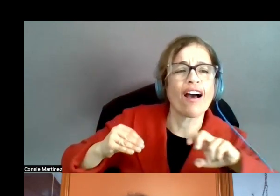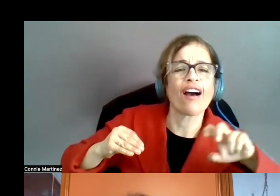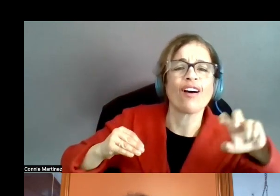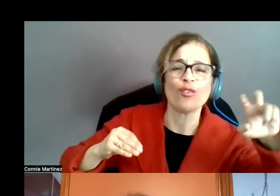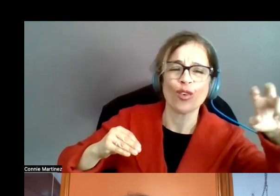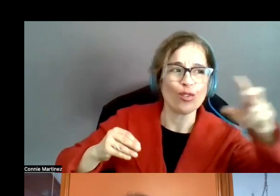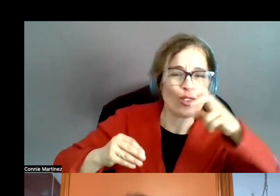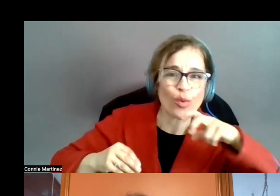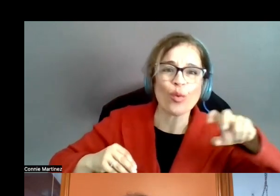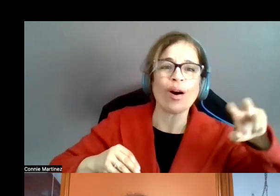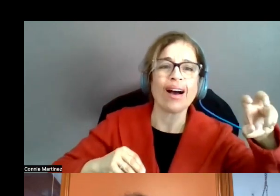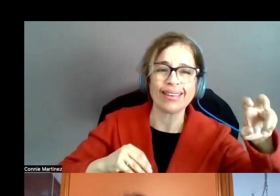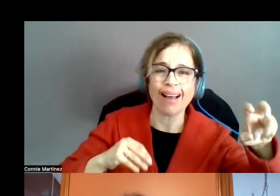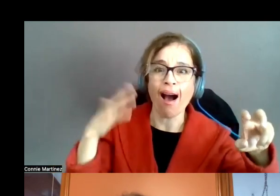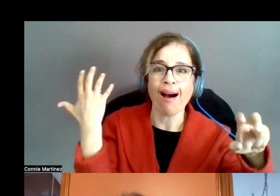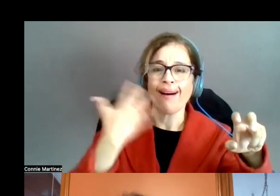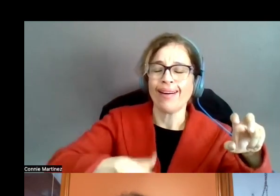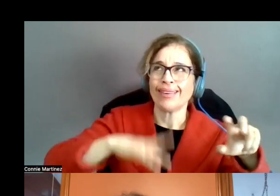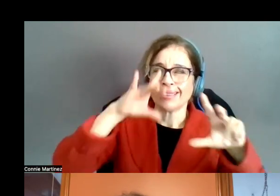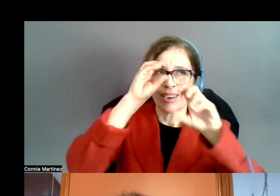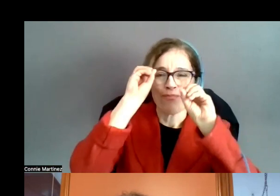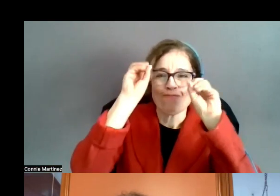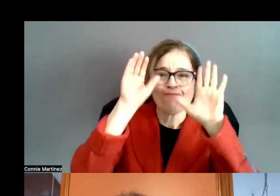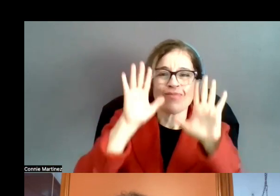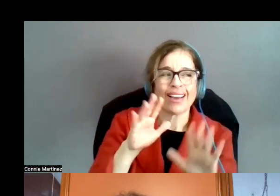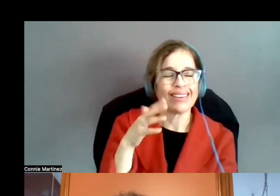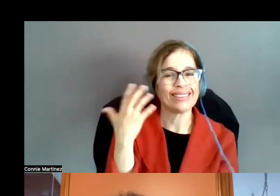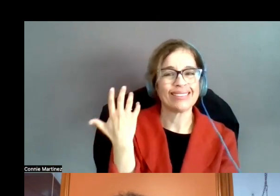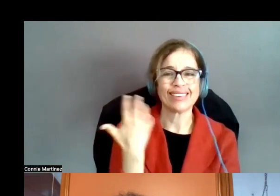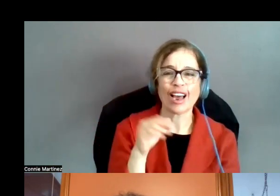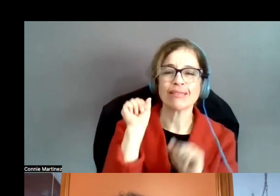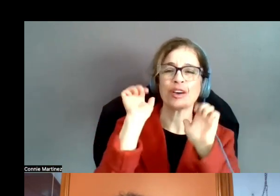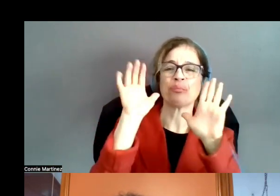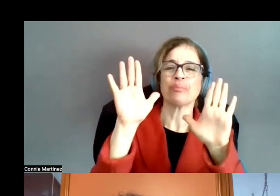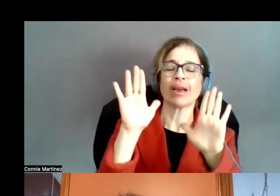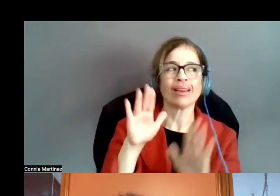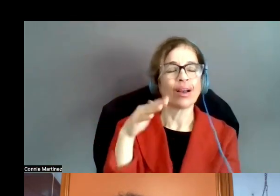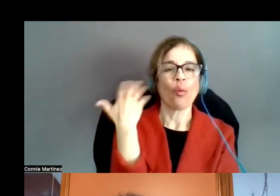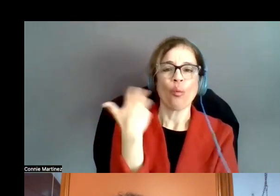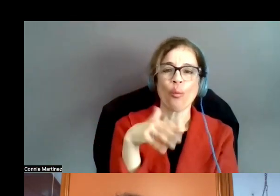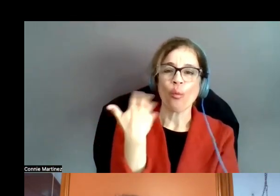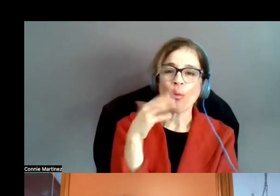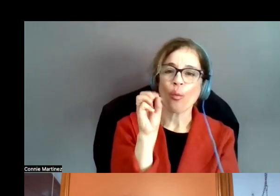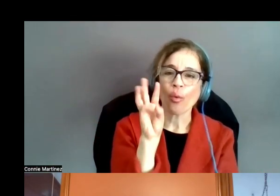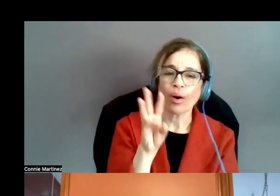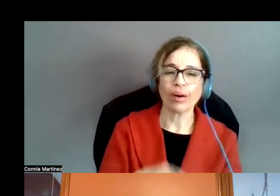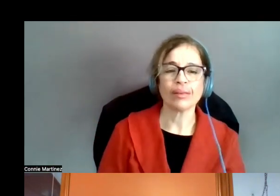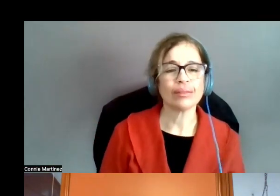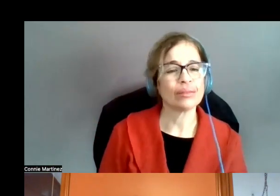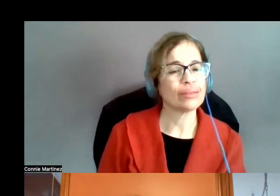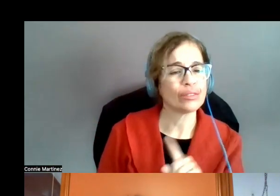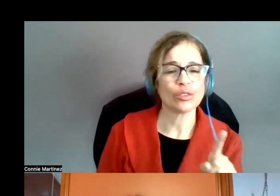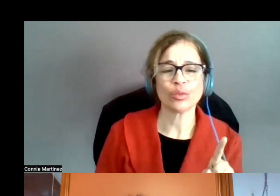longer. Wow. Fascinating. It's like never heard of it. Yeah. I mean, you